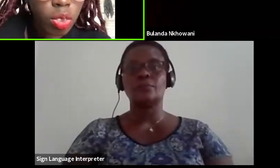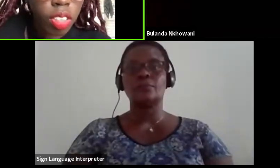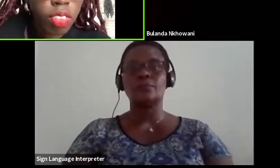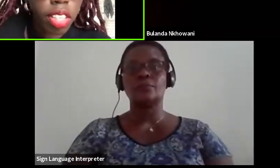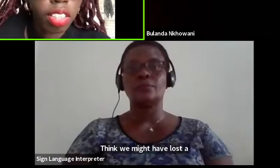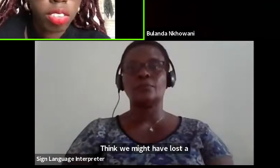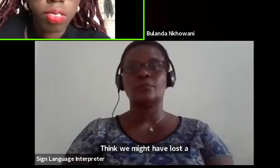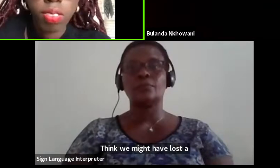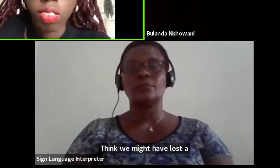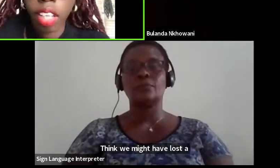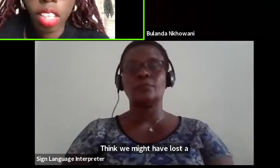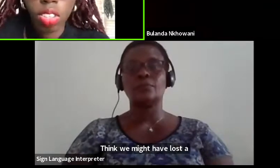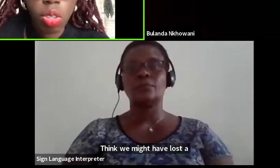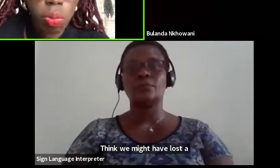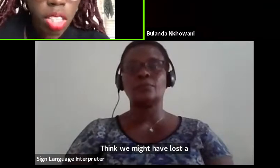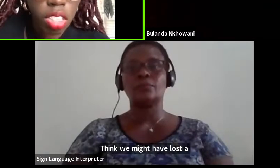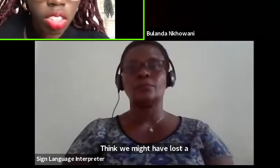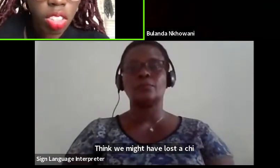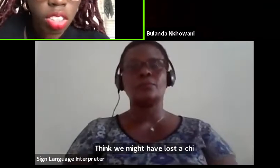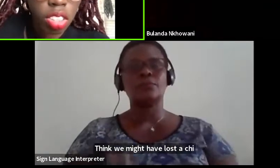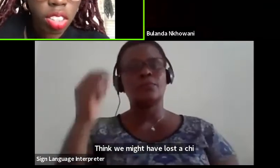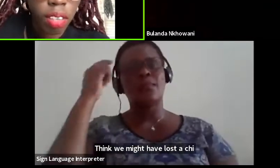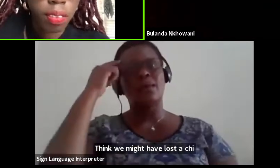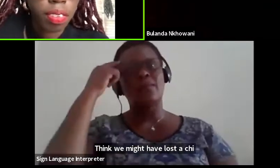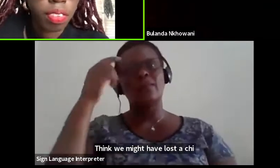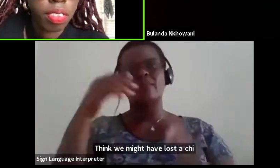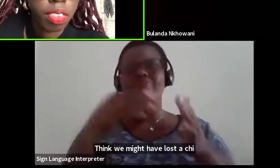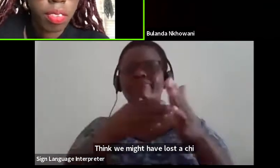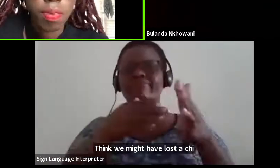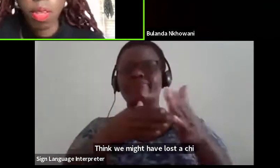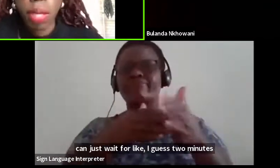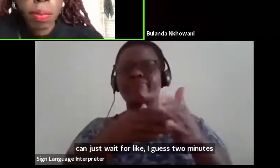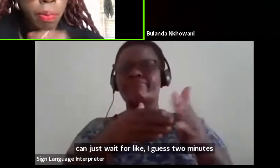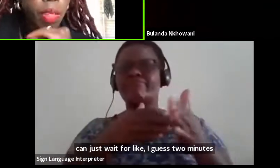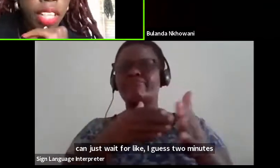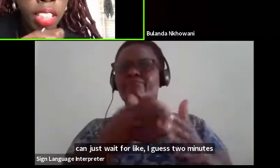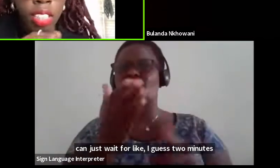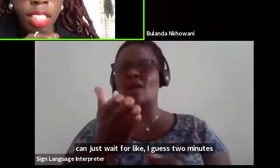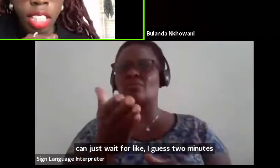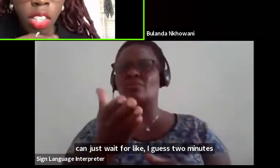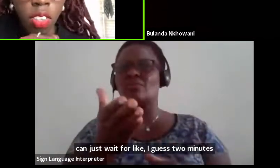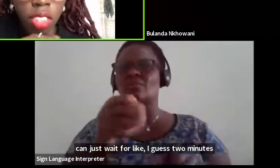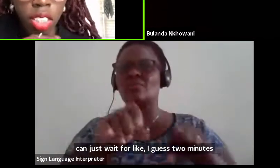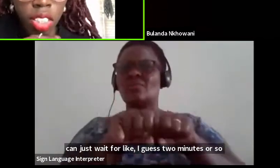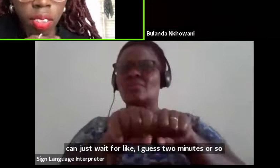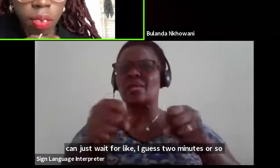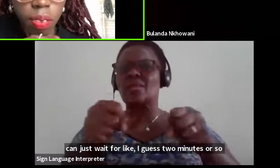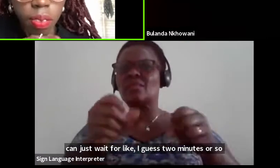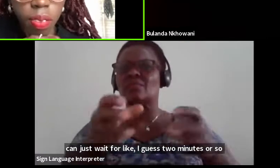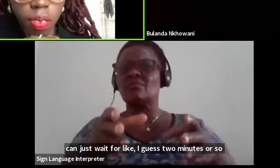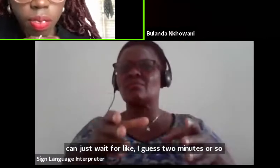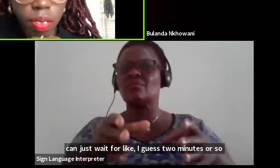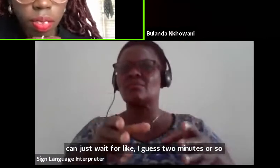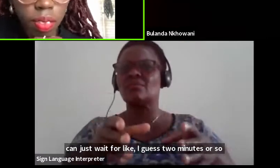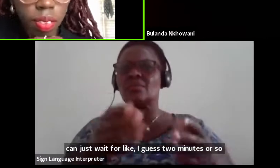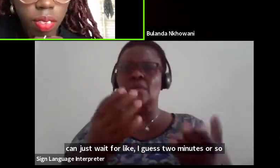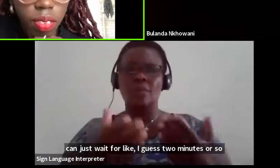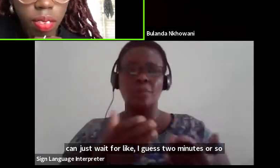We can just wait for like, I guess, 2 minutes or yeah. Or maybe Bulanda, you can take over.